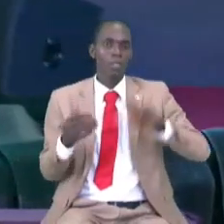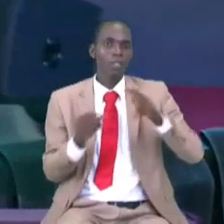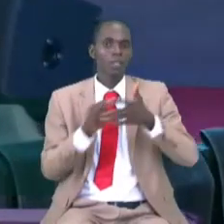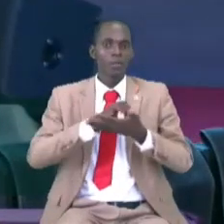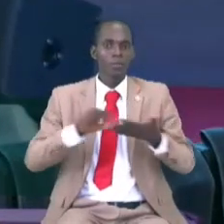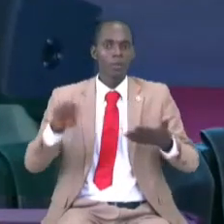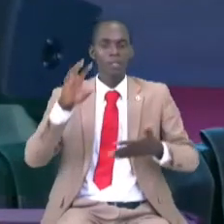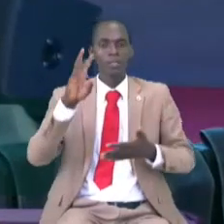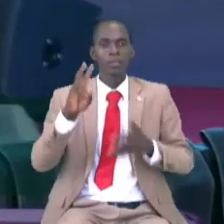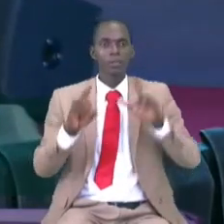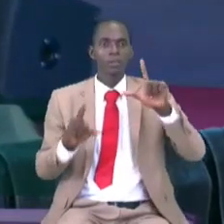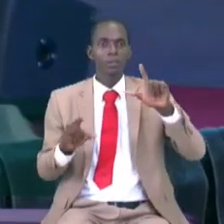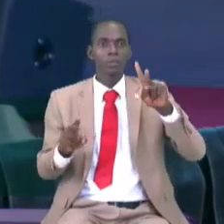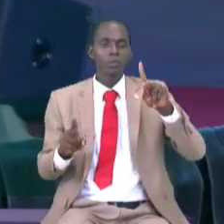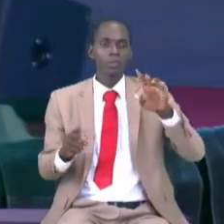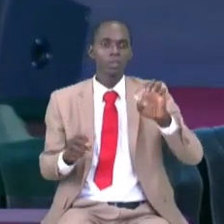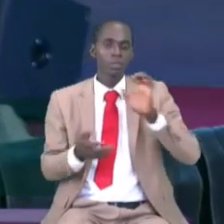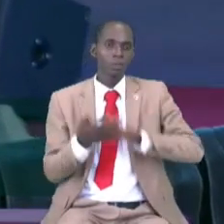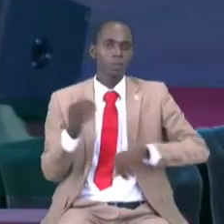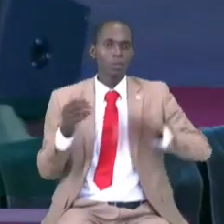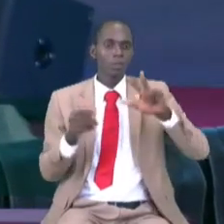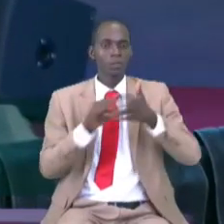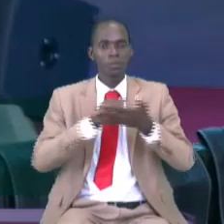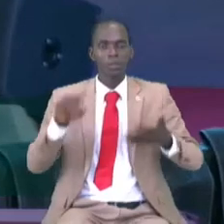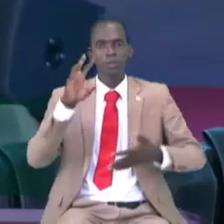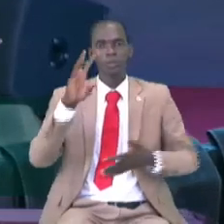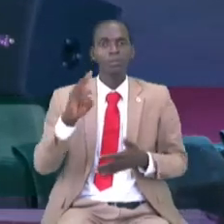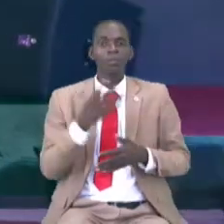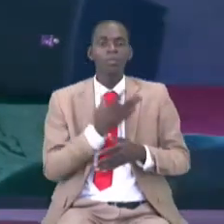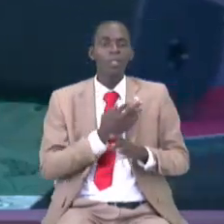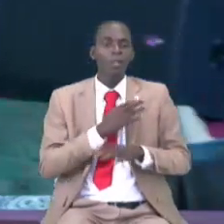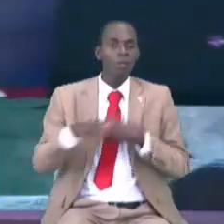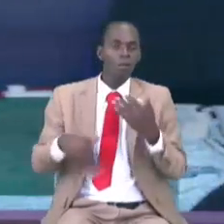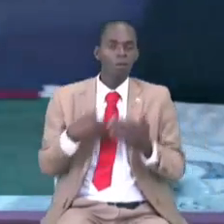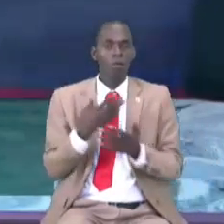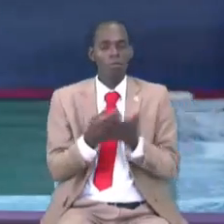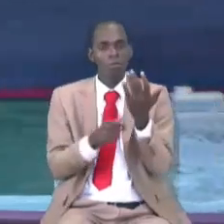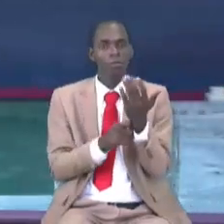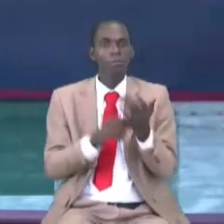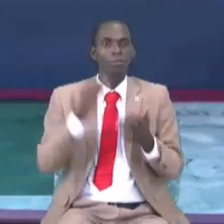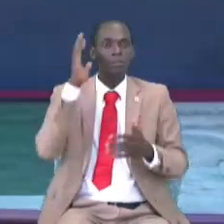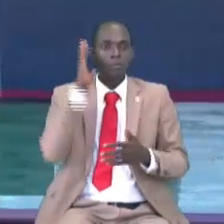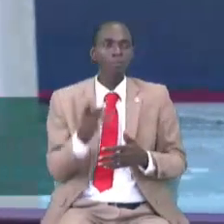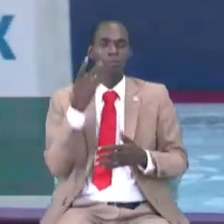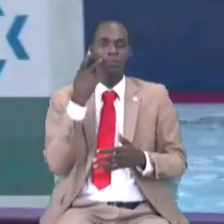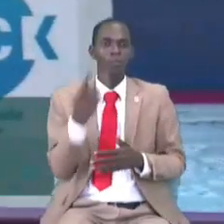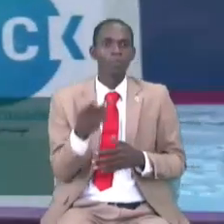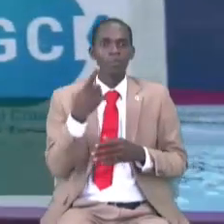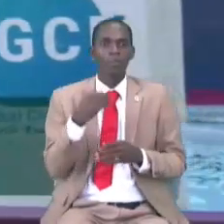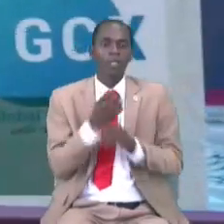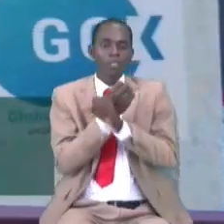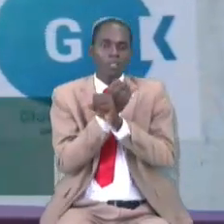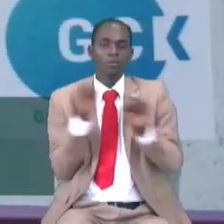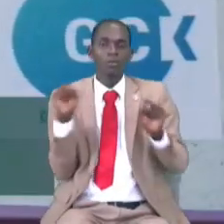And all flesh shall see the salvation of God. That's our purpose. All flesh,